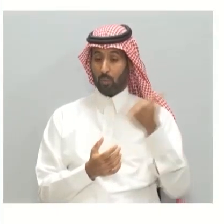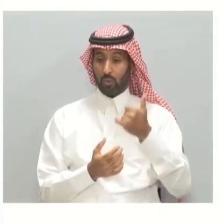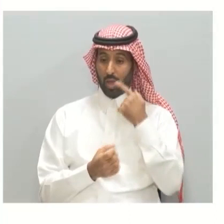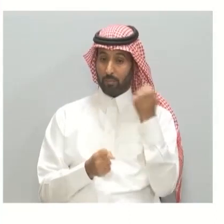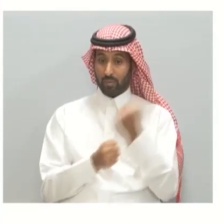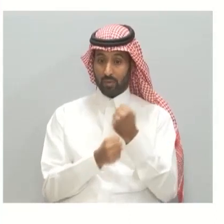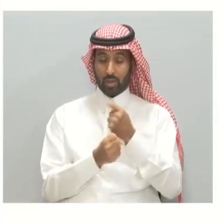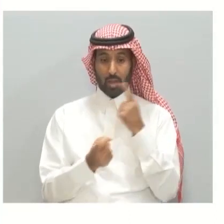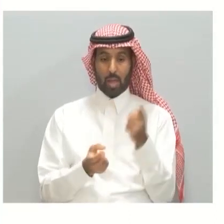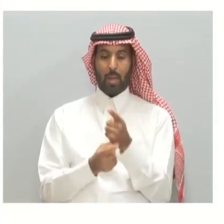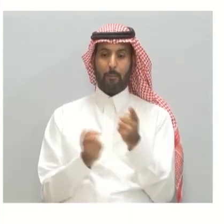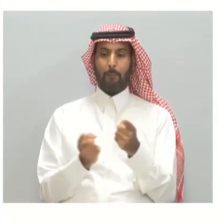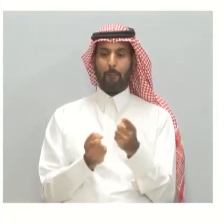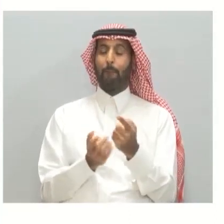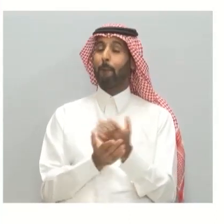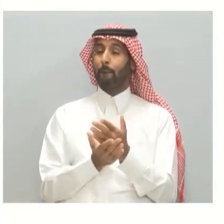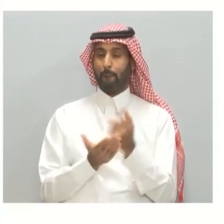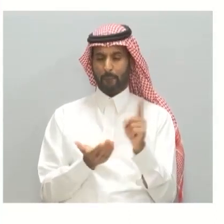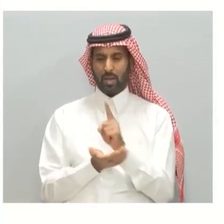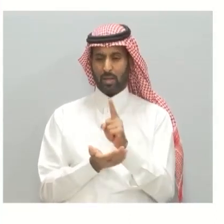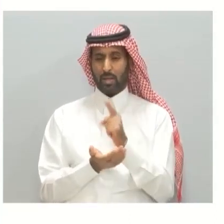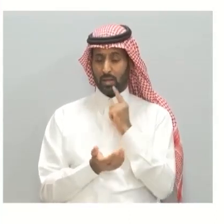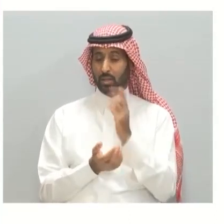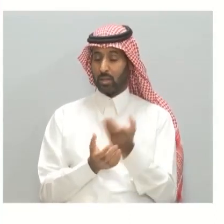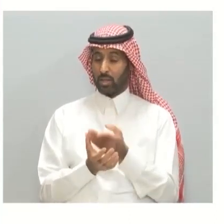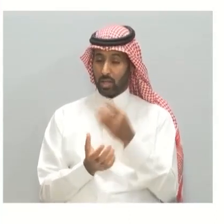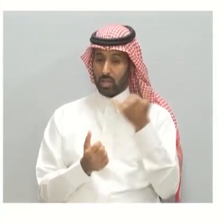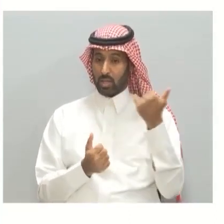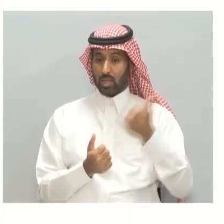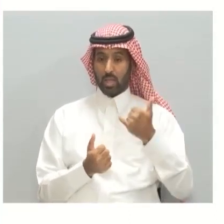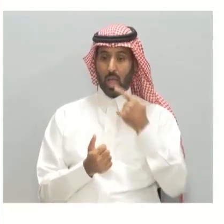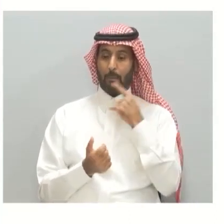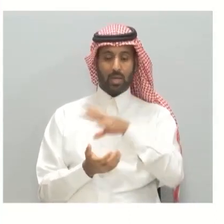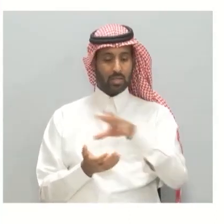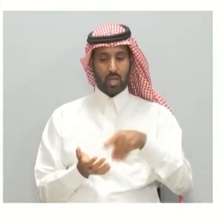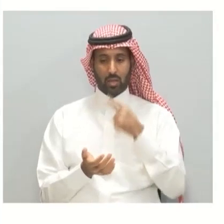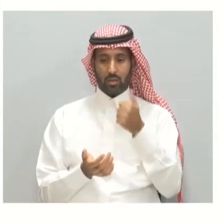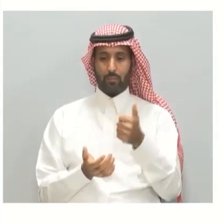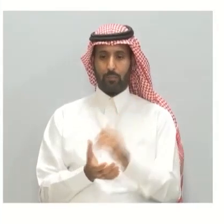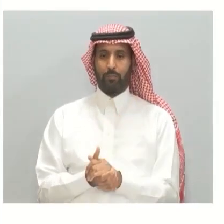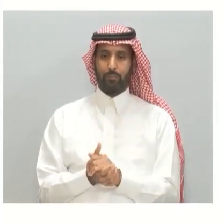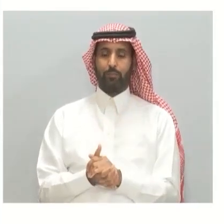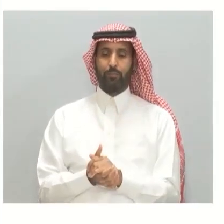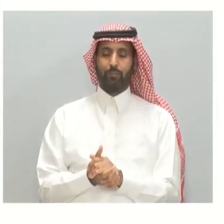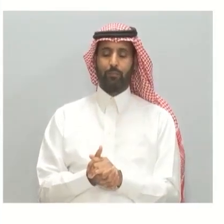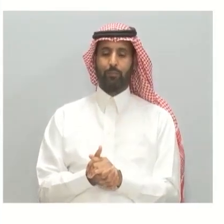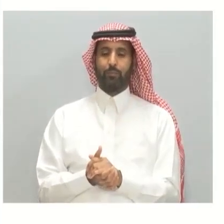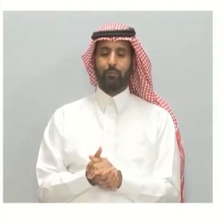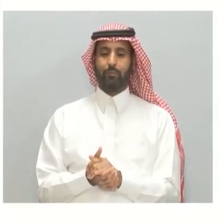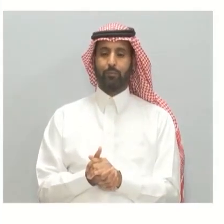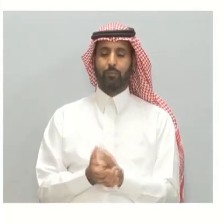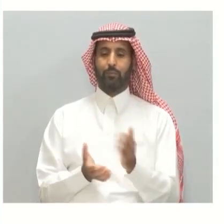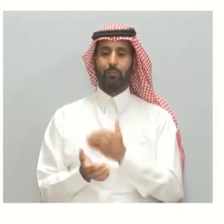working in nature and taking care of things. That's why he became an arborist, or we can